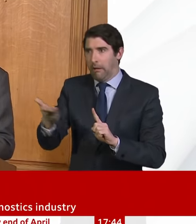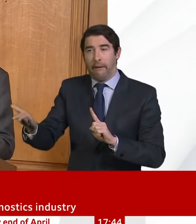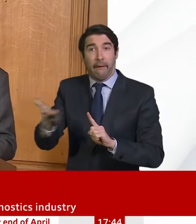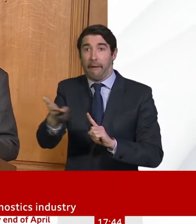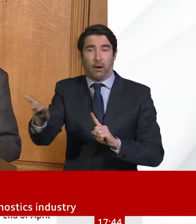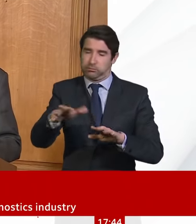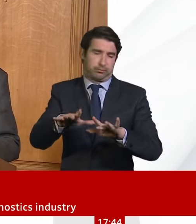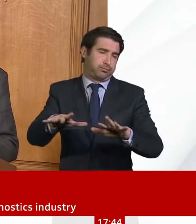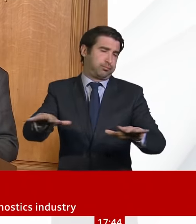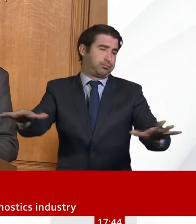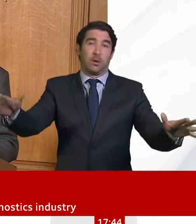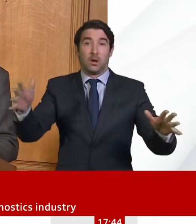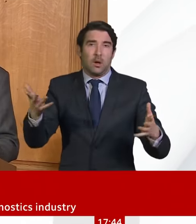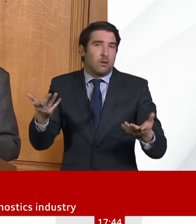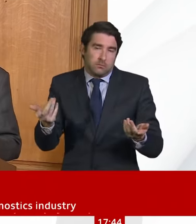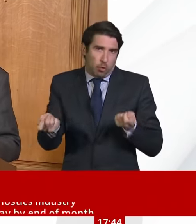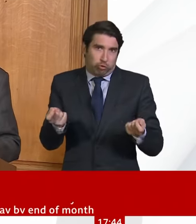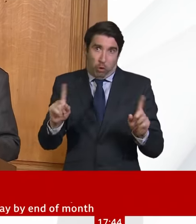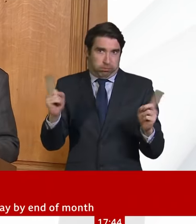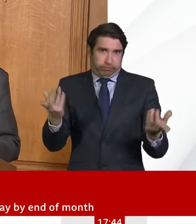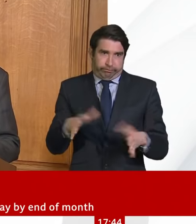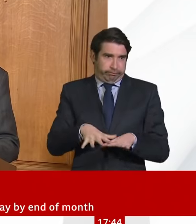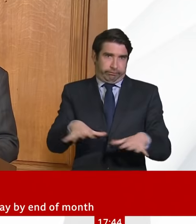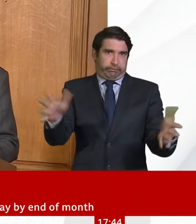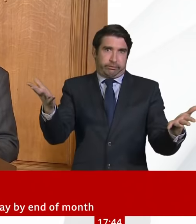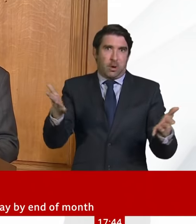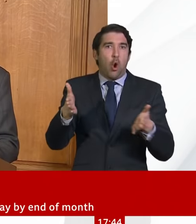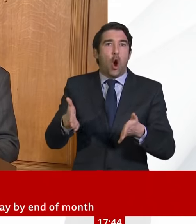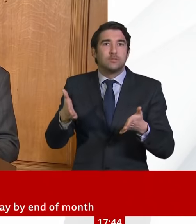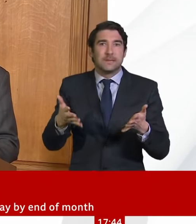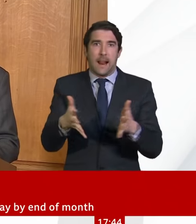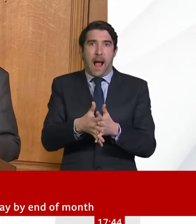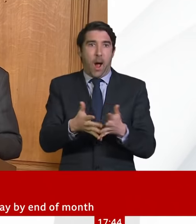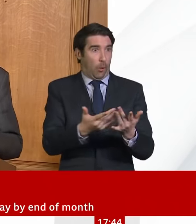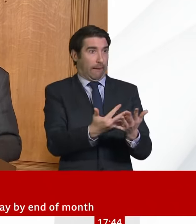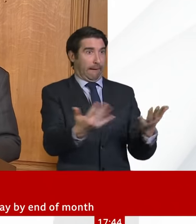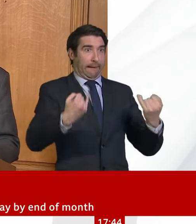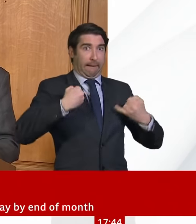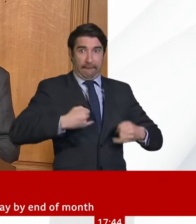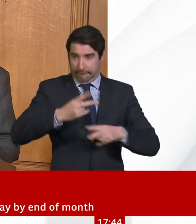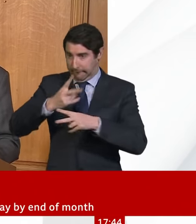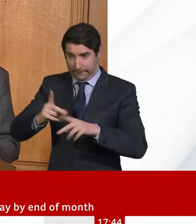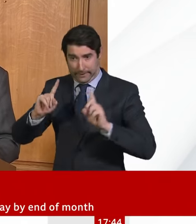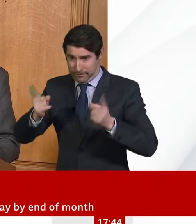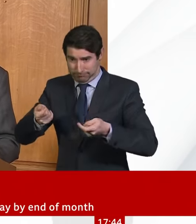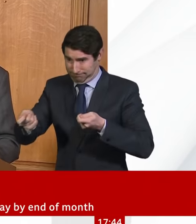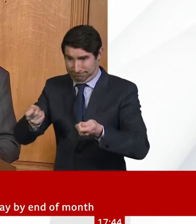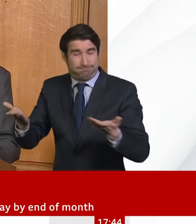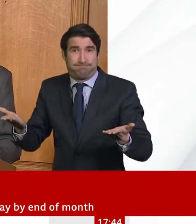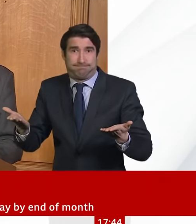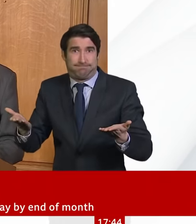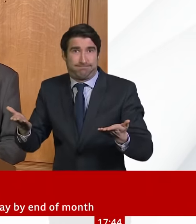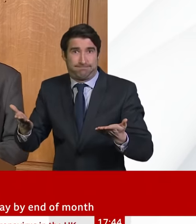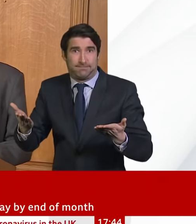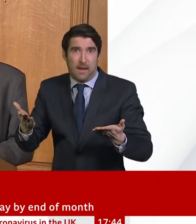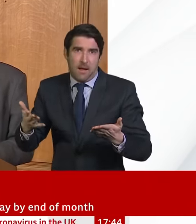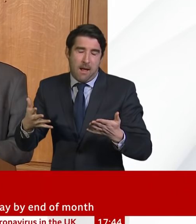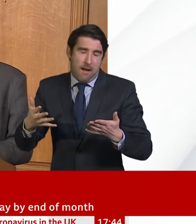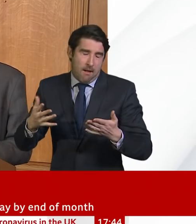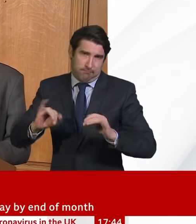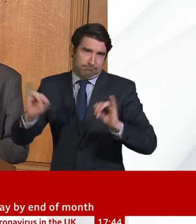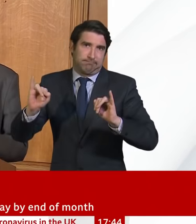We reduce the spread of the virus. And if we do that successfully, then the number of cases start to reduce. So this